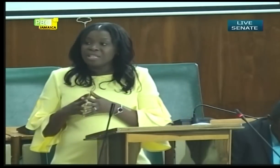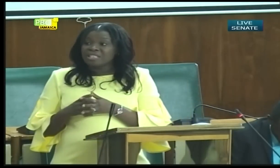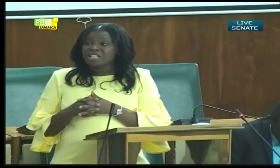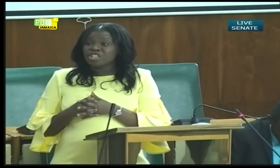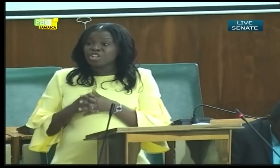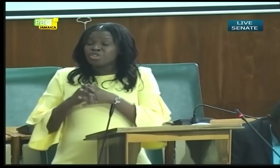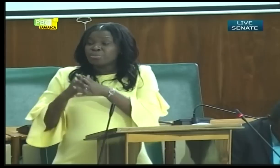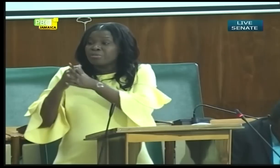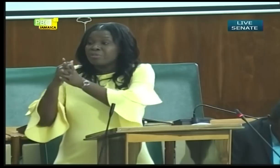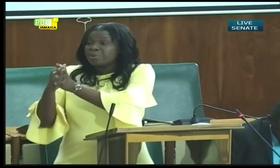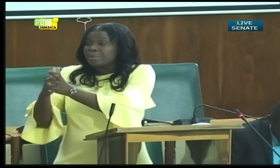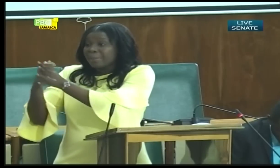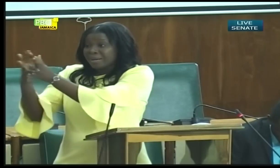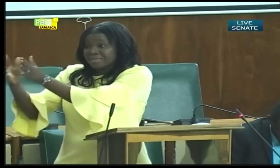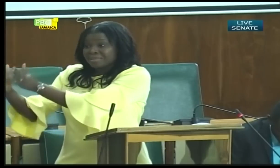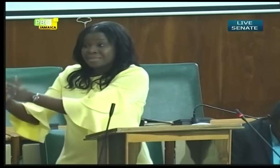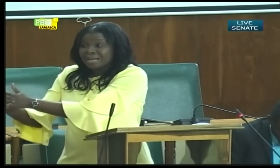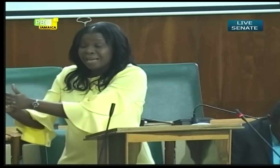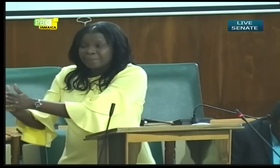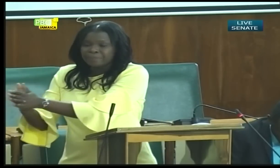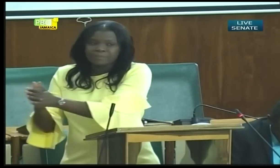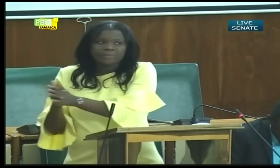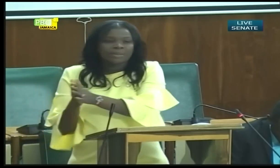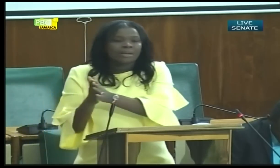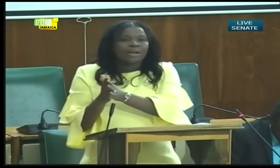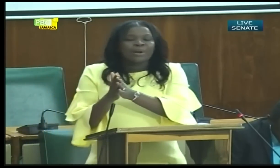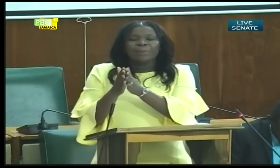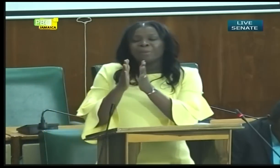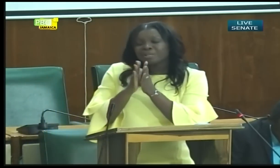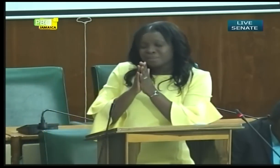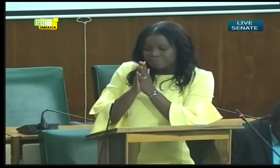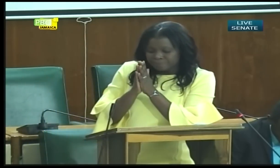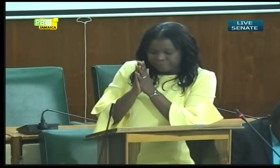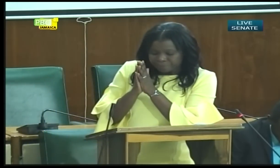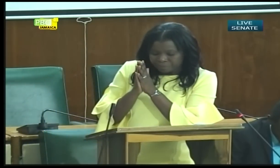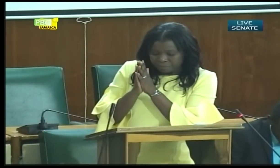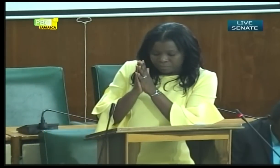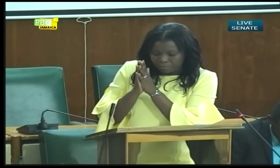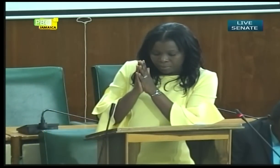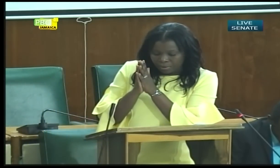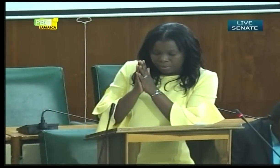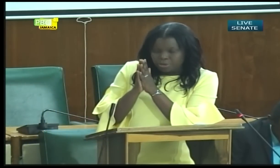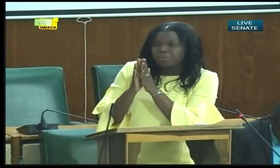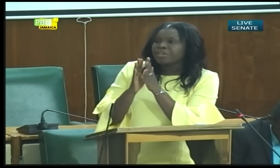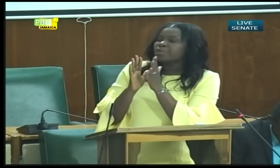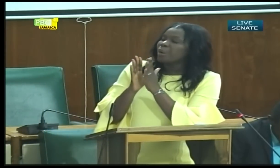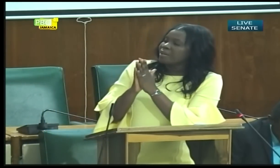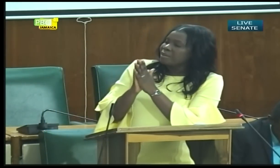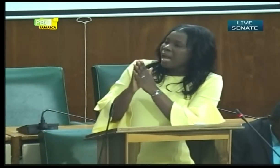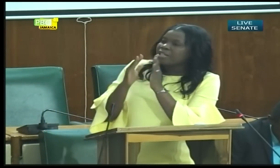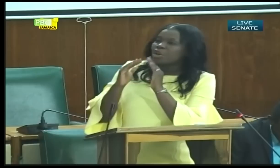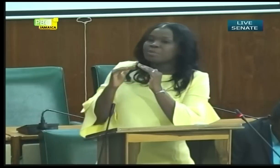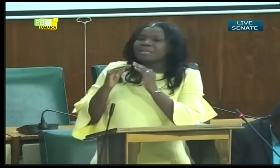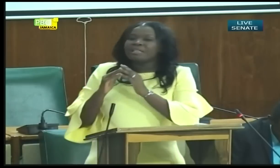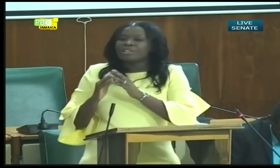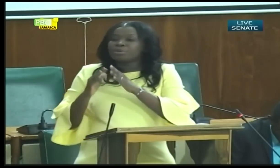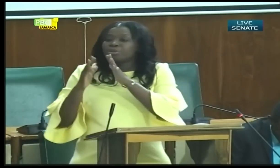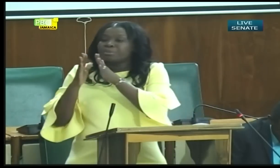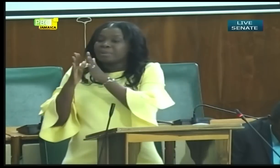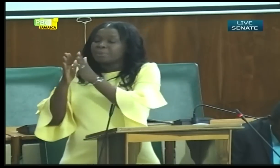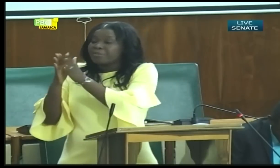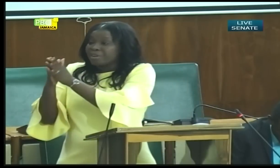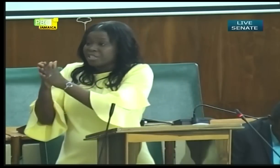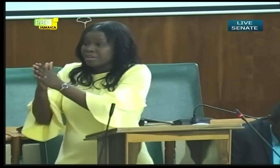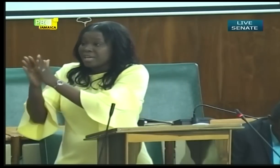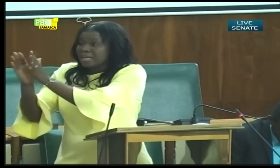of legislation should be reviewed by a particular time. But two things. One, I don't believe that we should